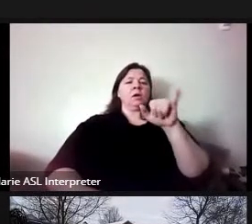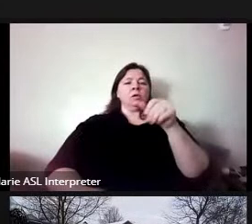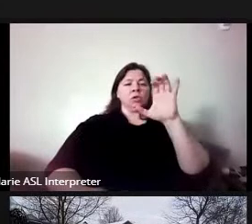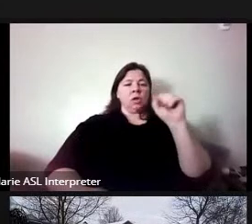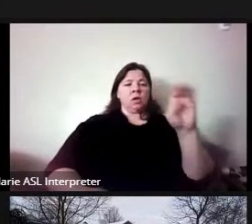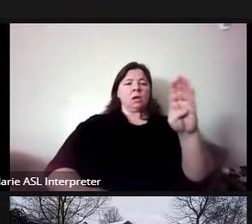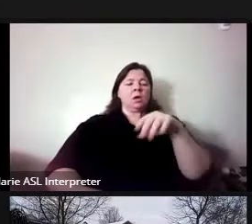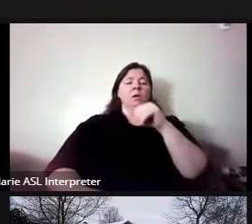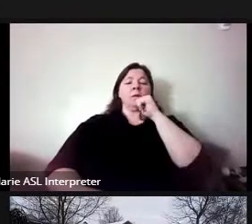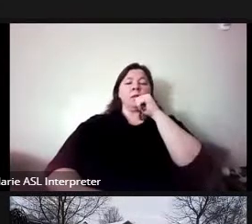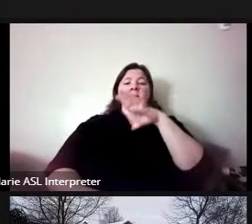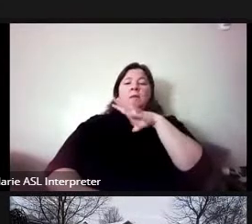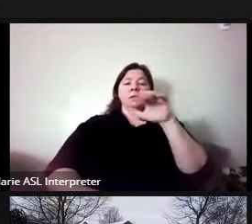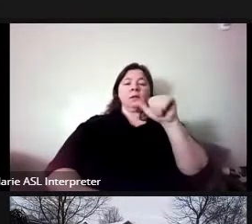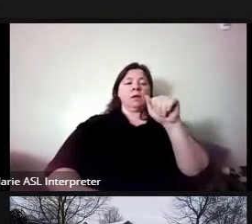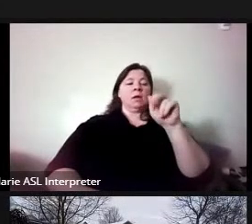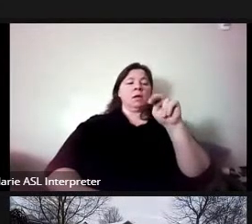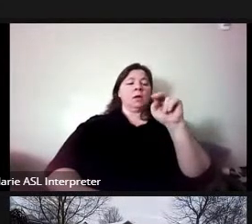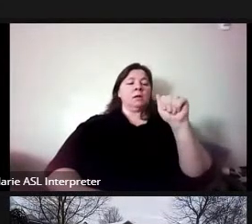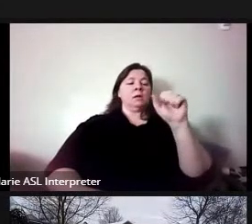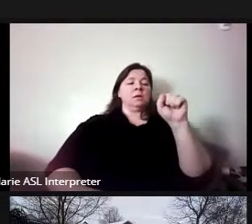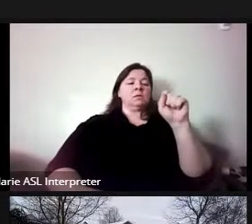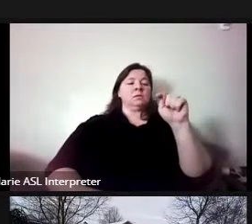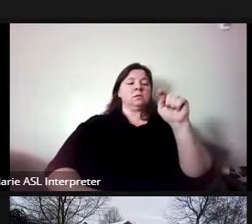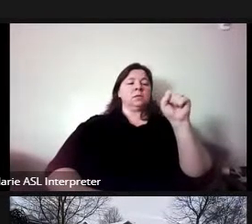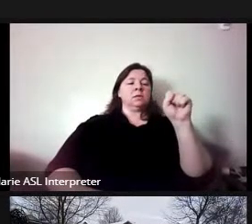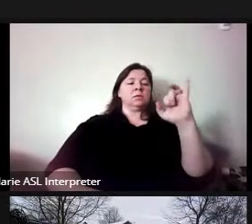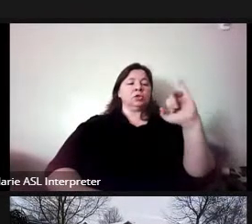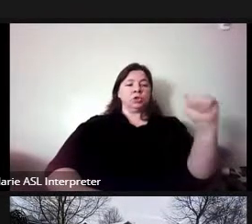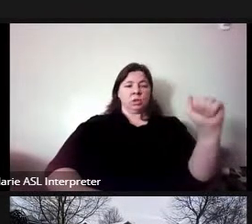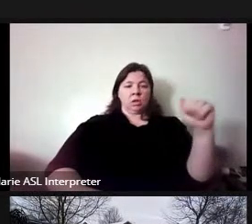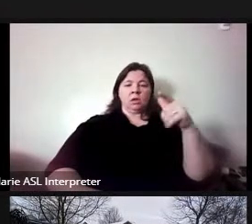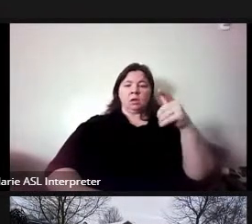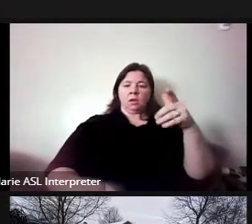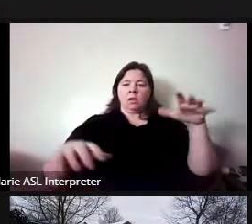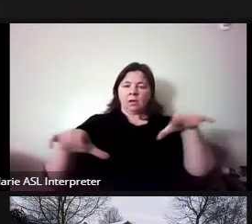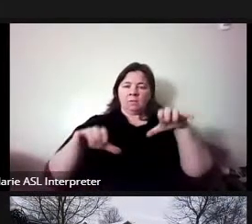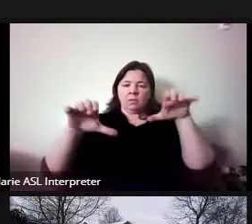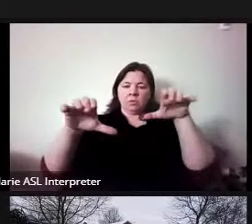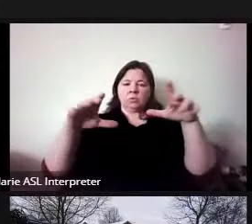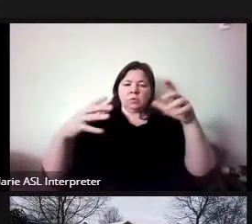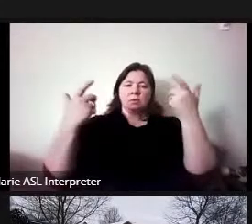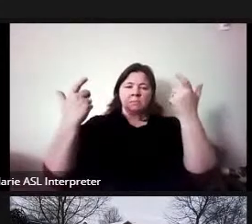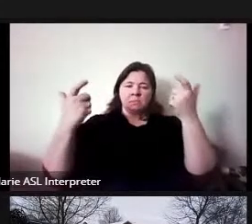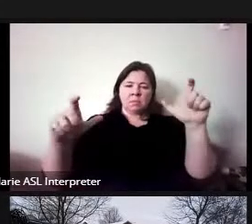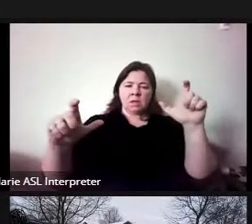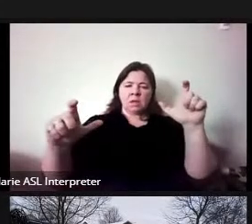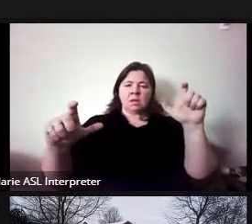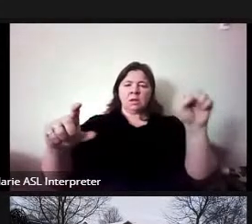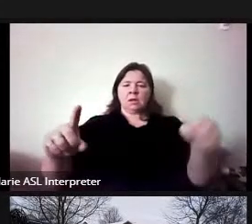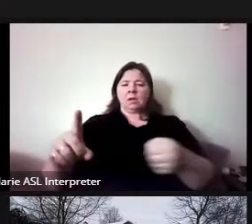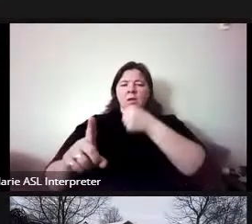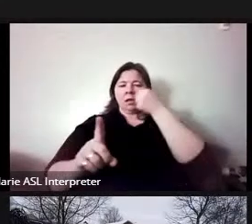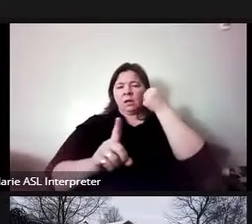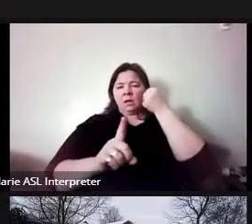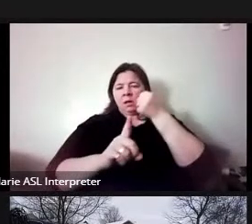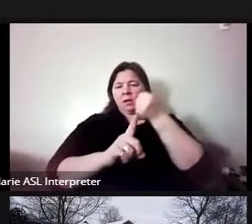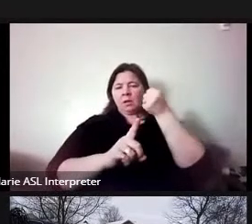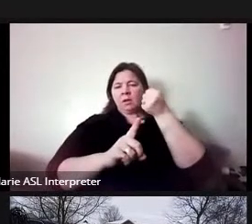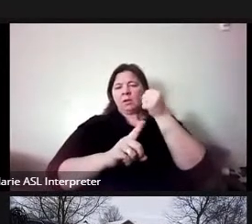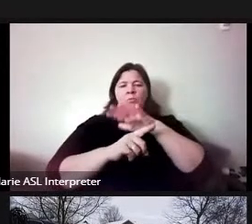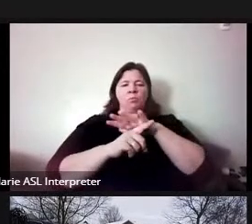Lady Anastasia has done. You guys are making such a big impact